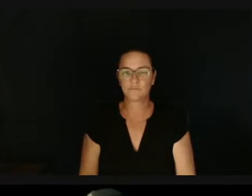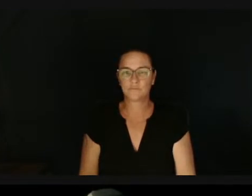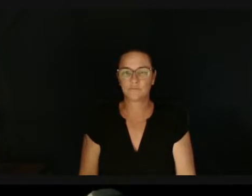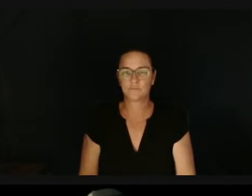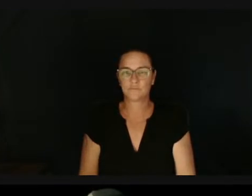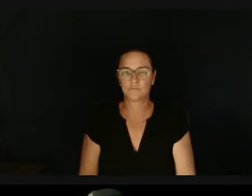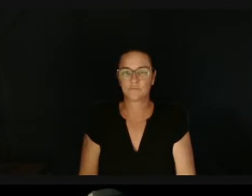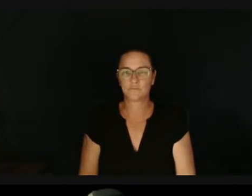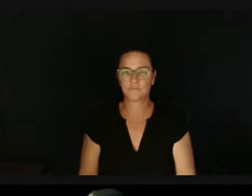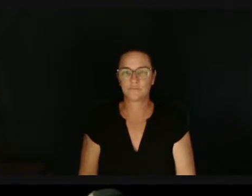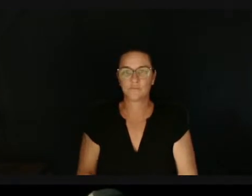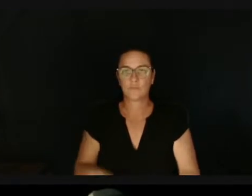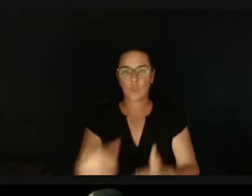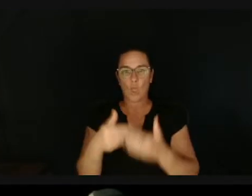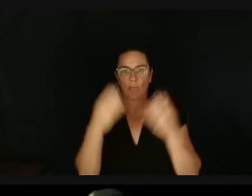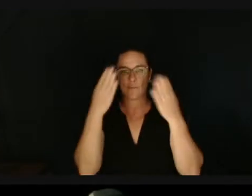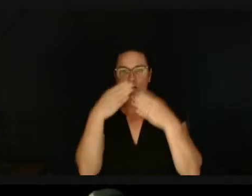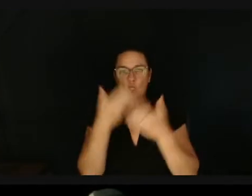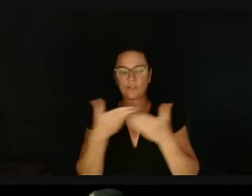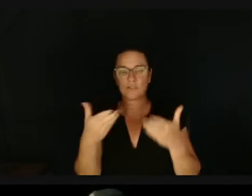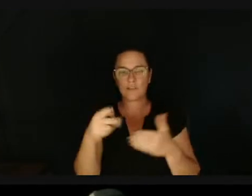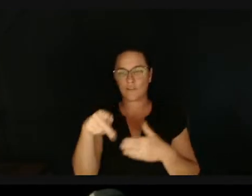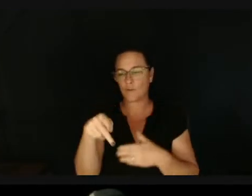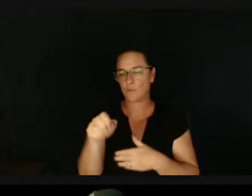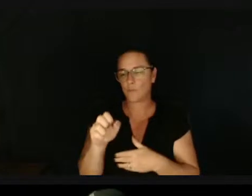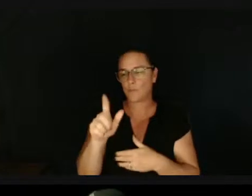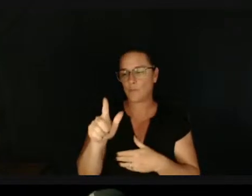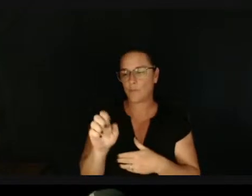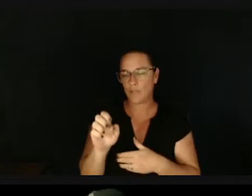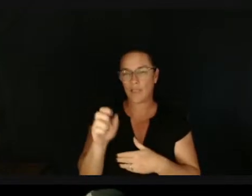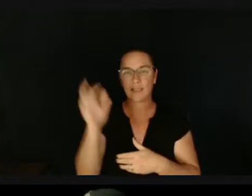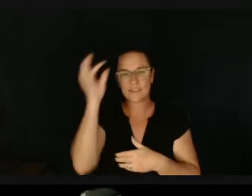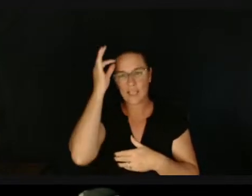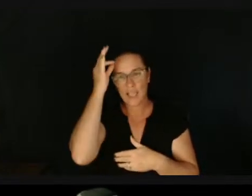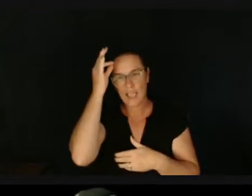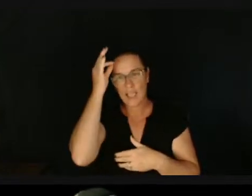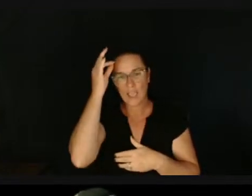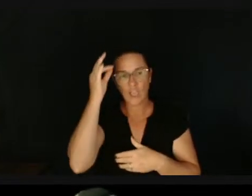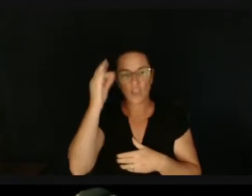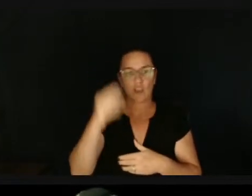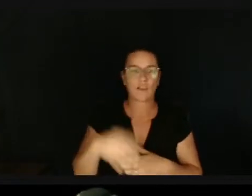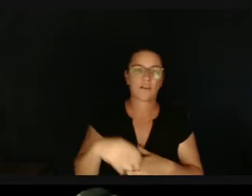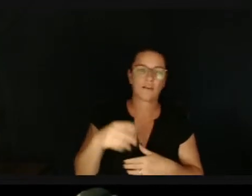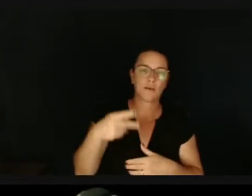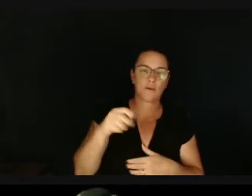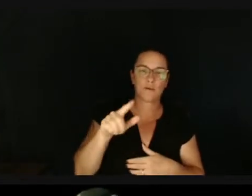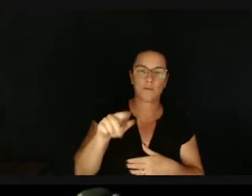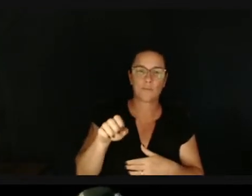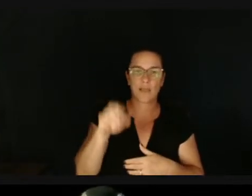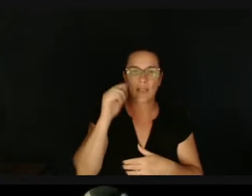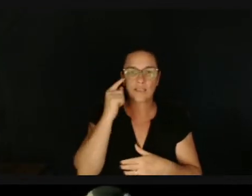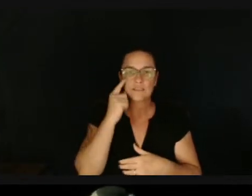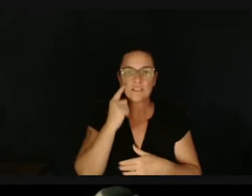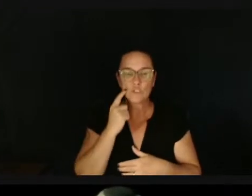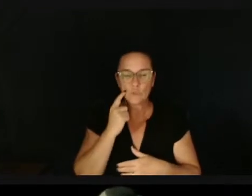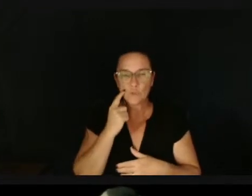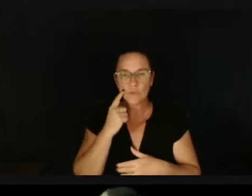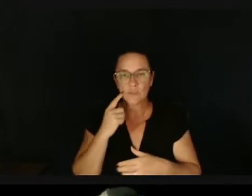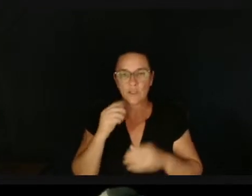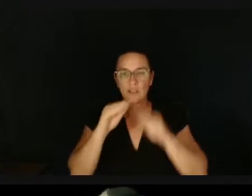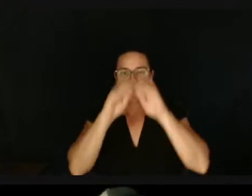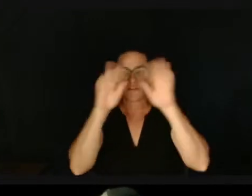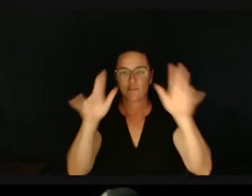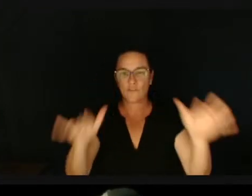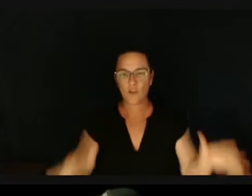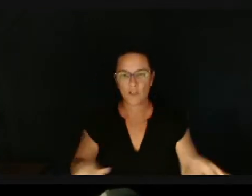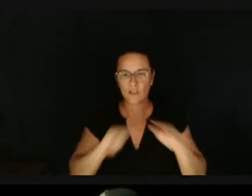Oh yeah, all that dark stuff is the Pele's hairs and Pele's tears and other bits of tephra that are falling back down and either coalescing